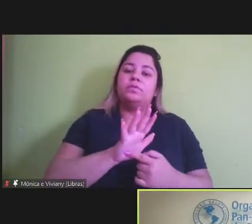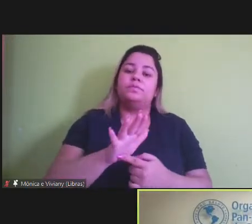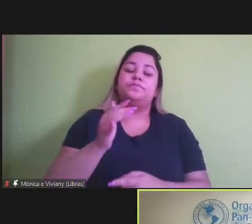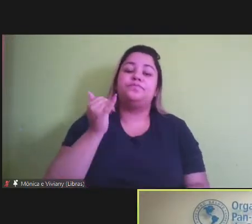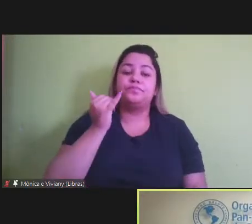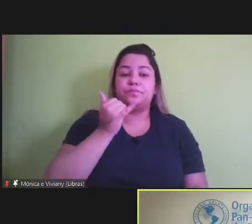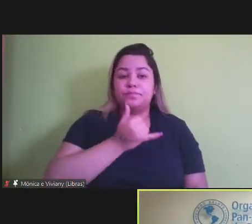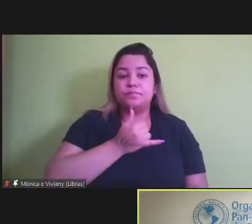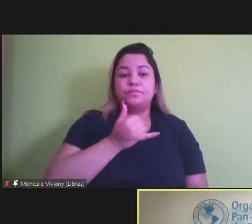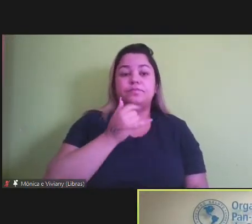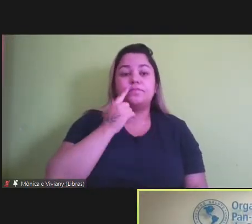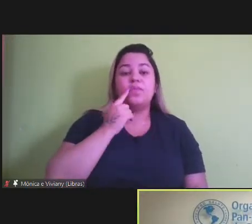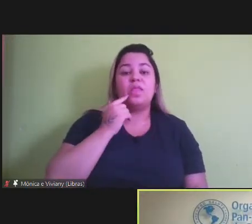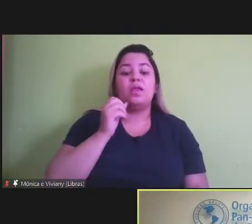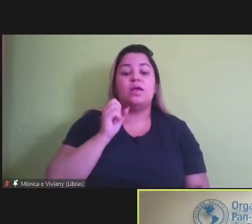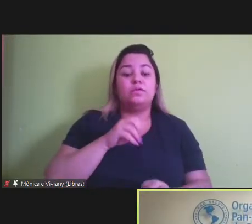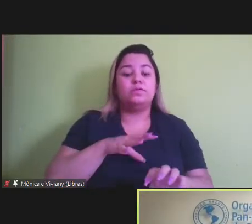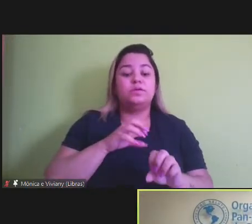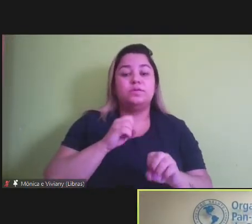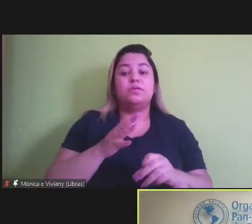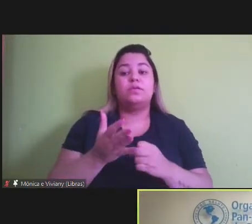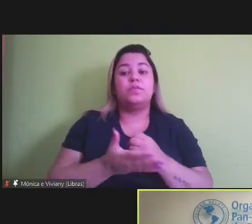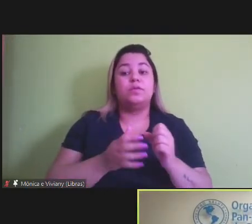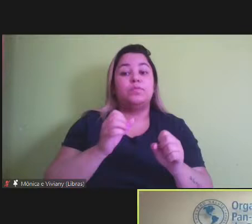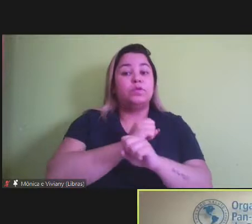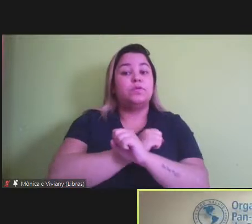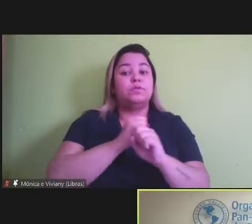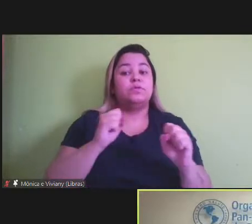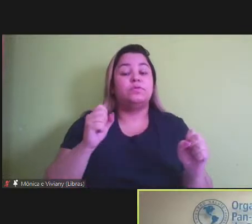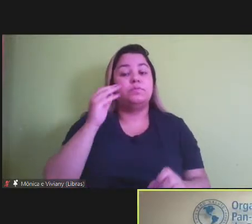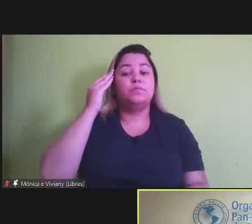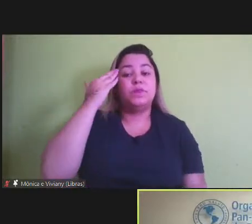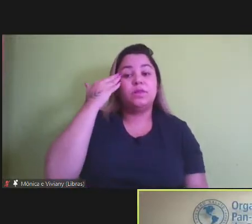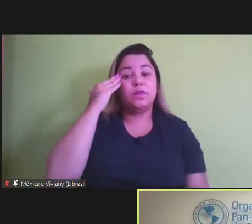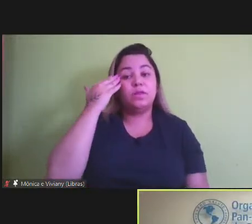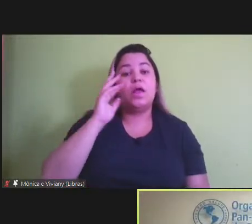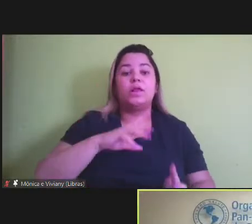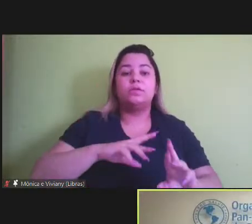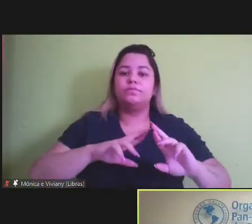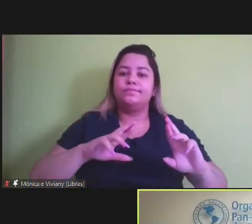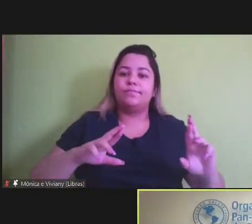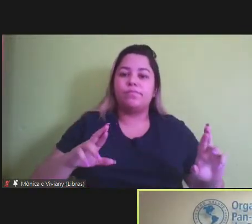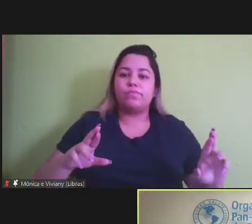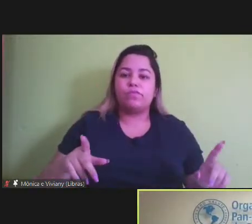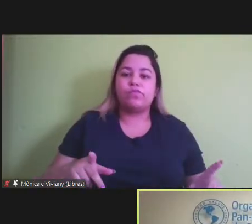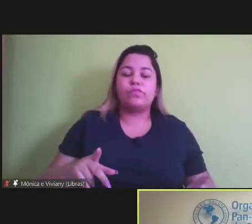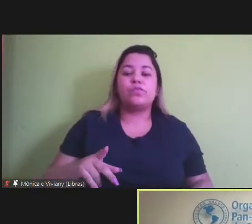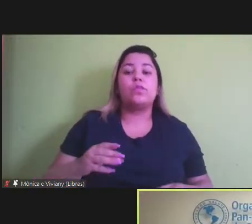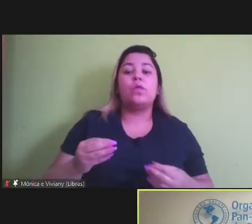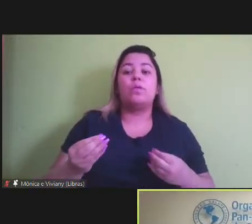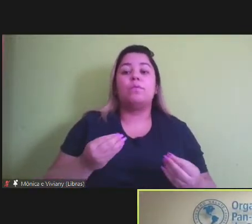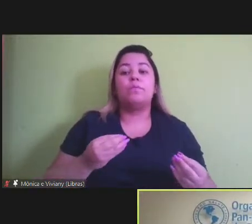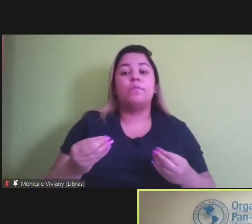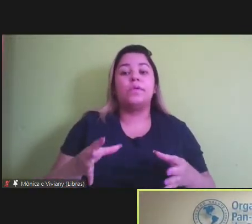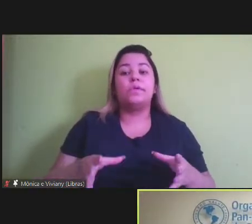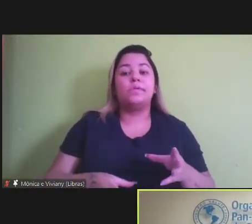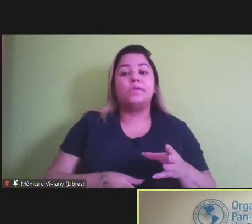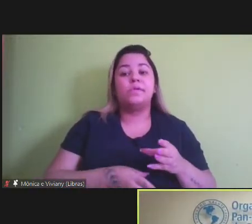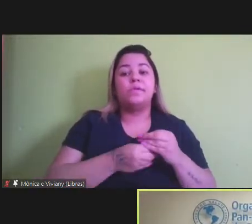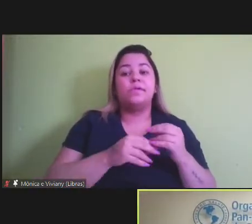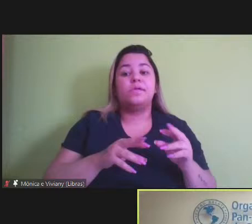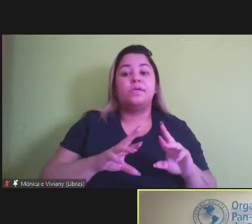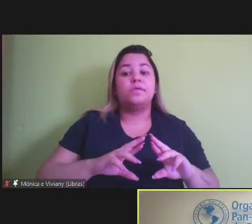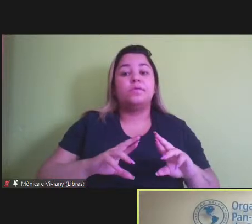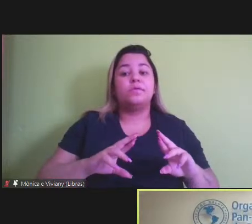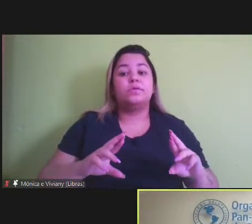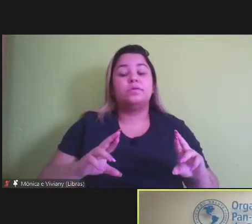we can highlight in her speech that popular education and the possibility to think about the differences and how do we